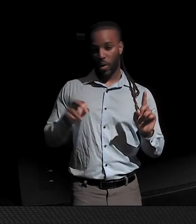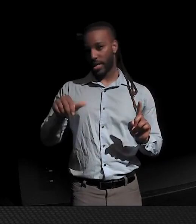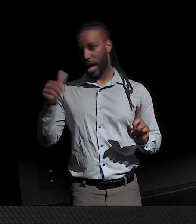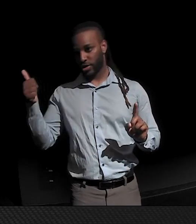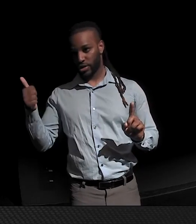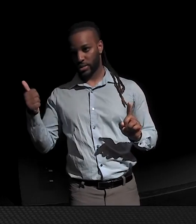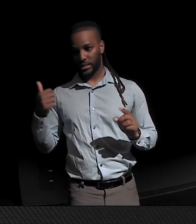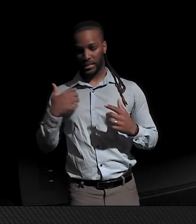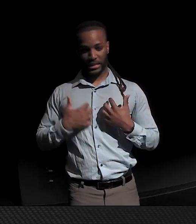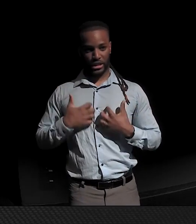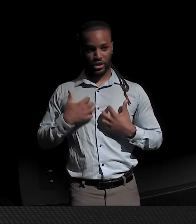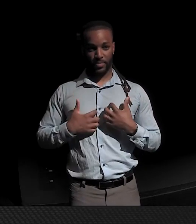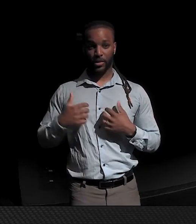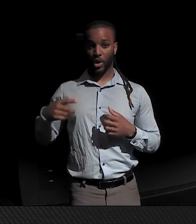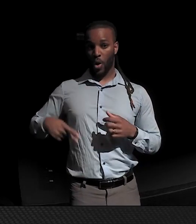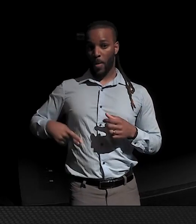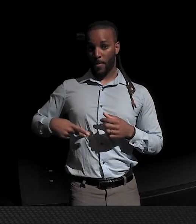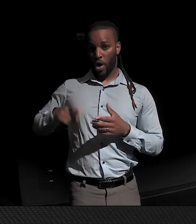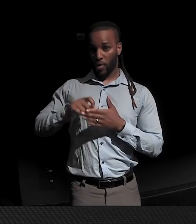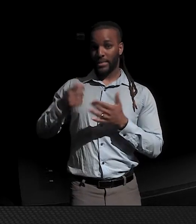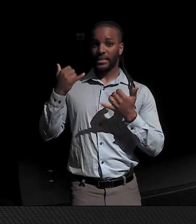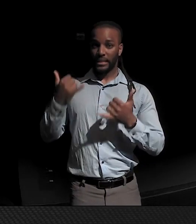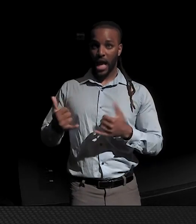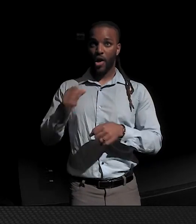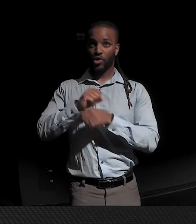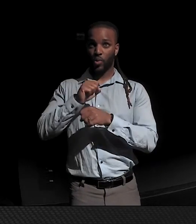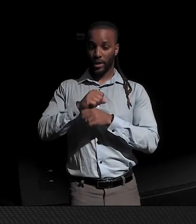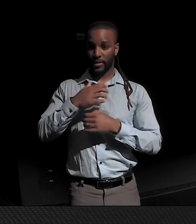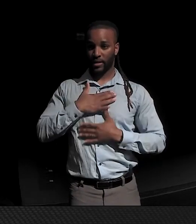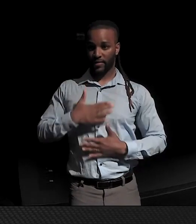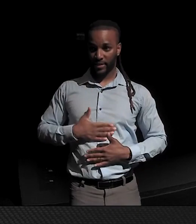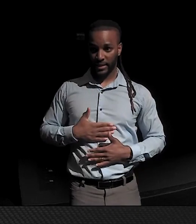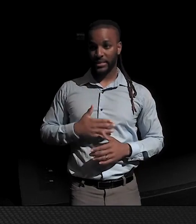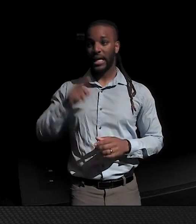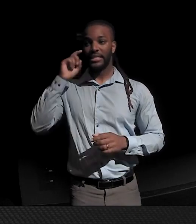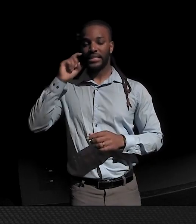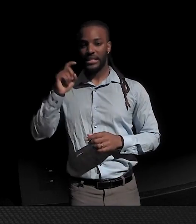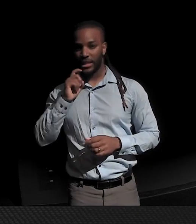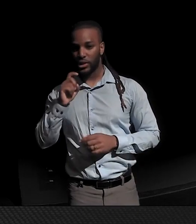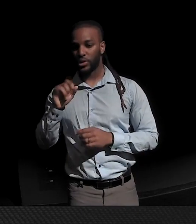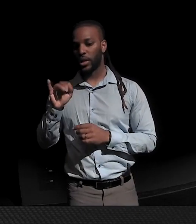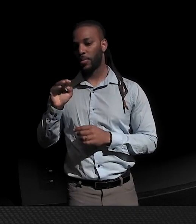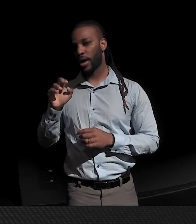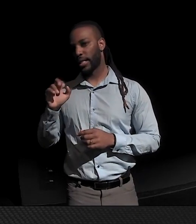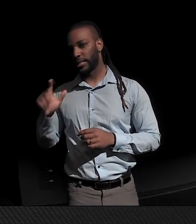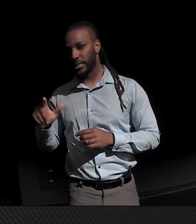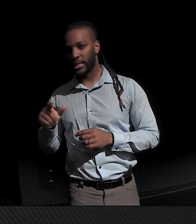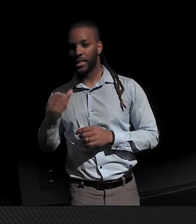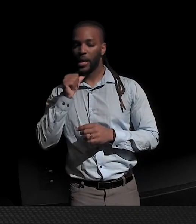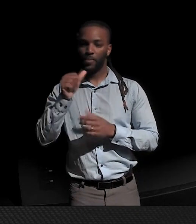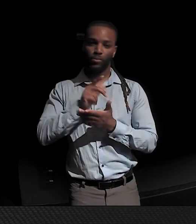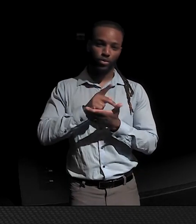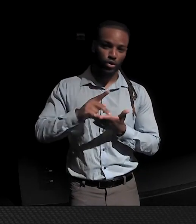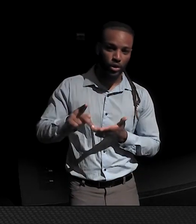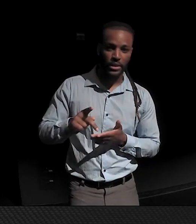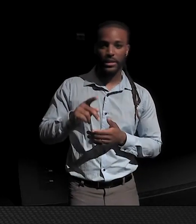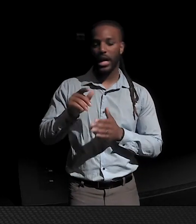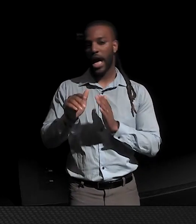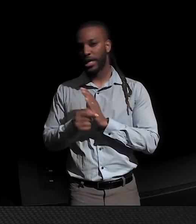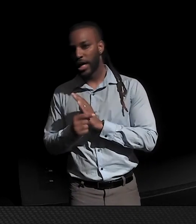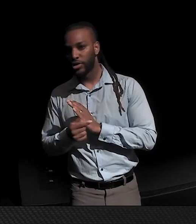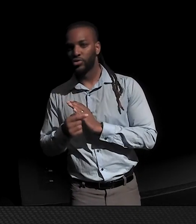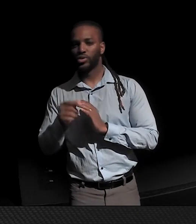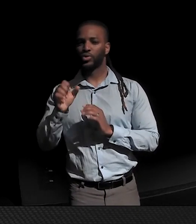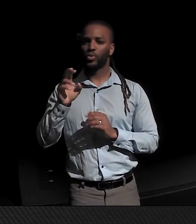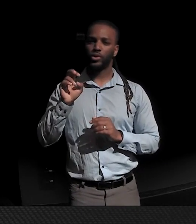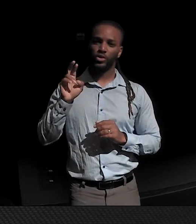just tension. And so then Paul writes, now the works of the flesh are evident. Sexual immorality, impurity, sensuality, idolatry, sorcery,